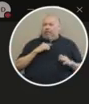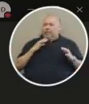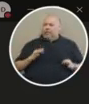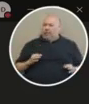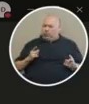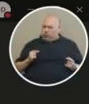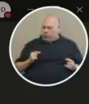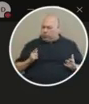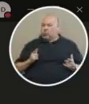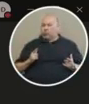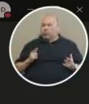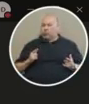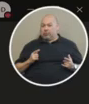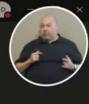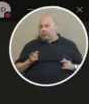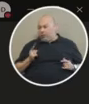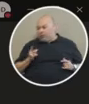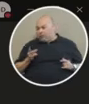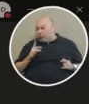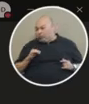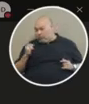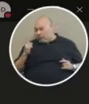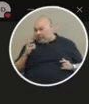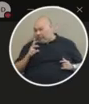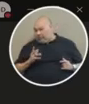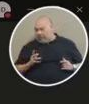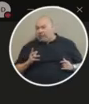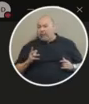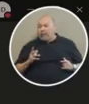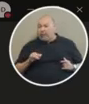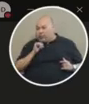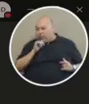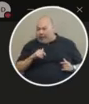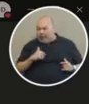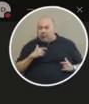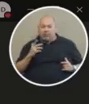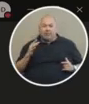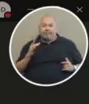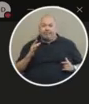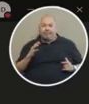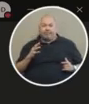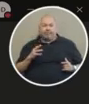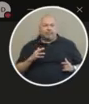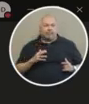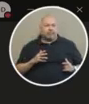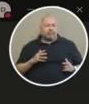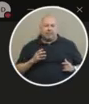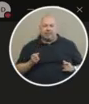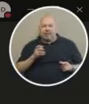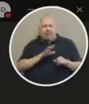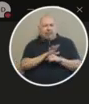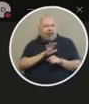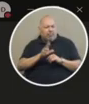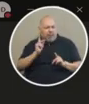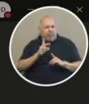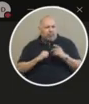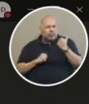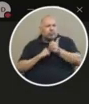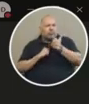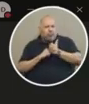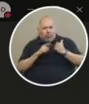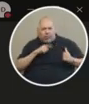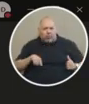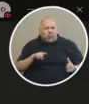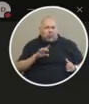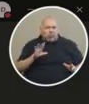want to do. If 1 or 2 council members want to do something, if you don't have the requisite number of people on the council to make a decision one